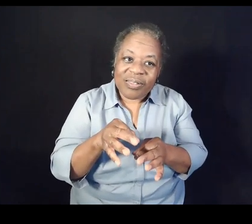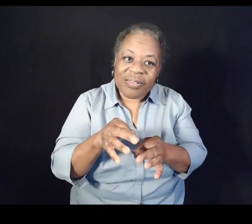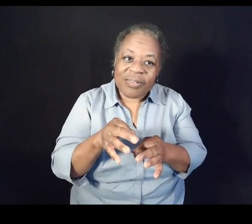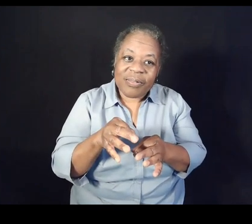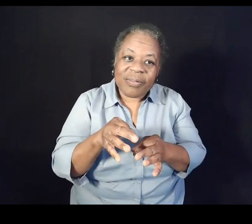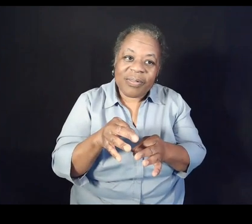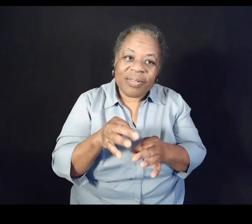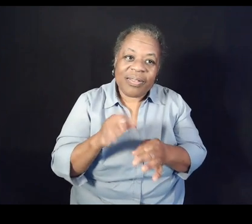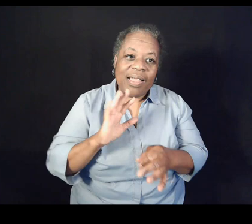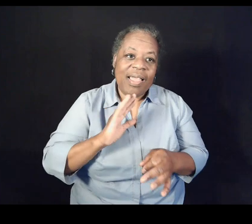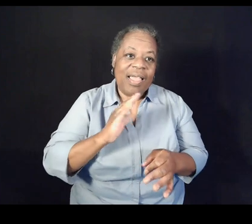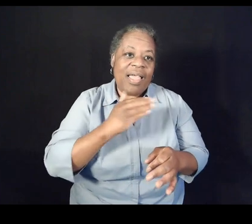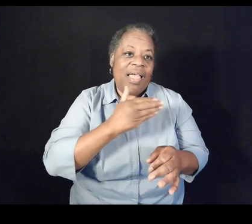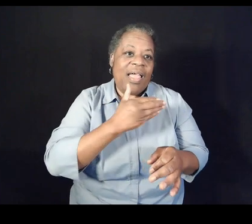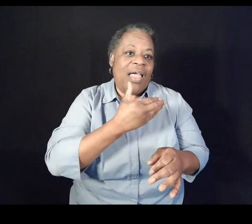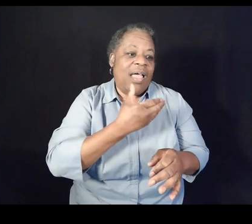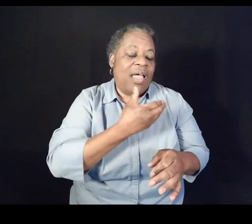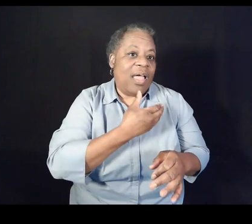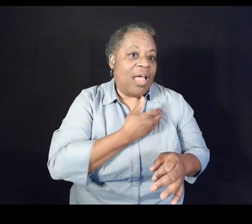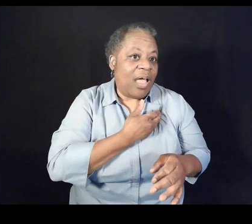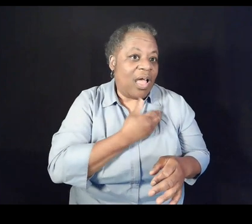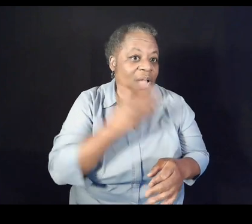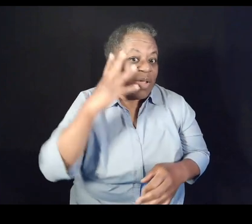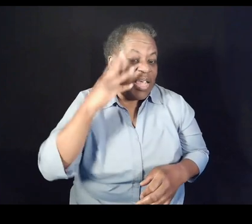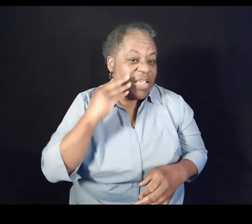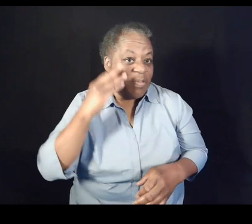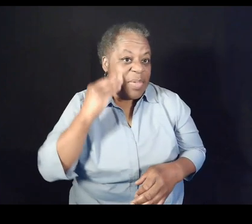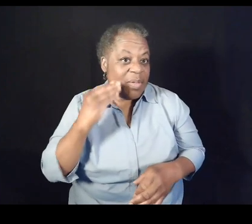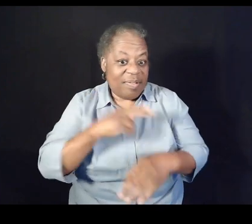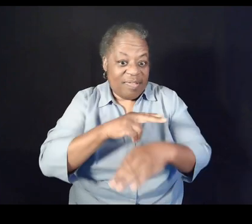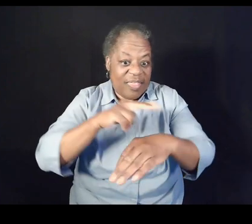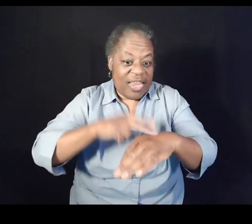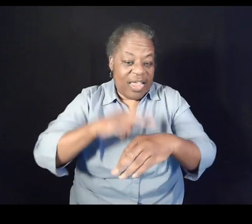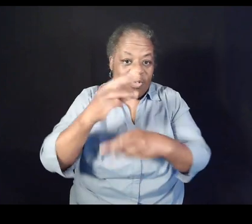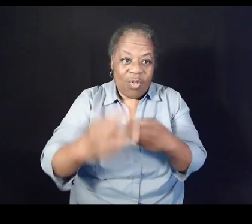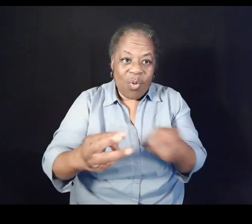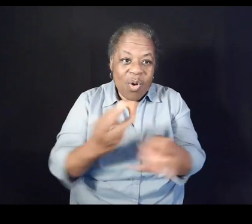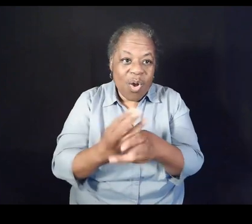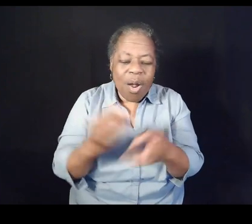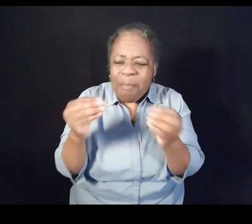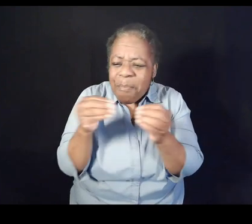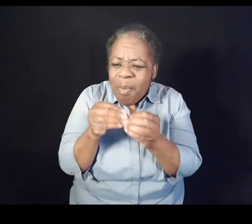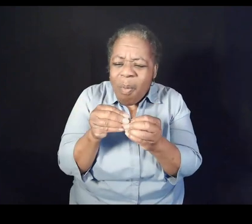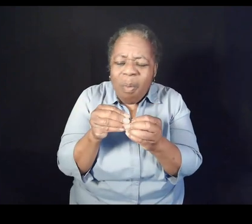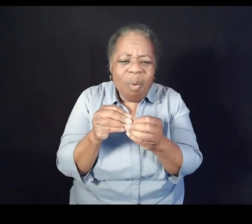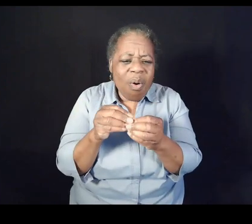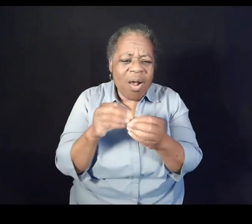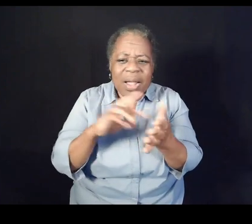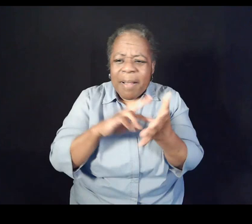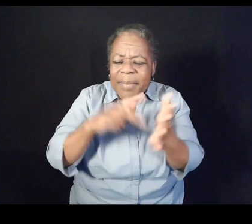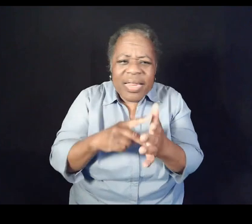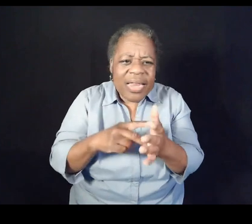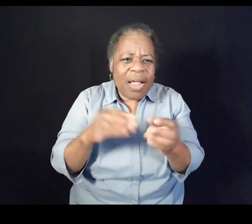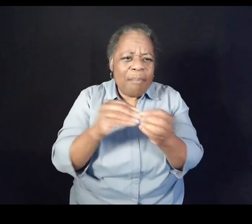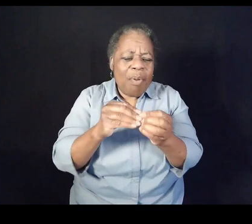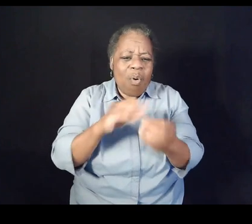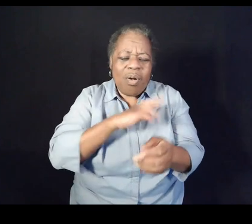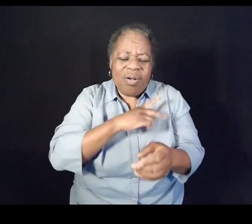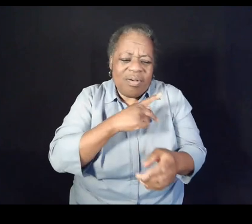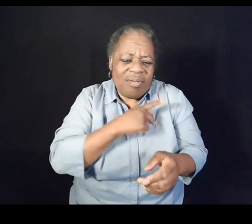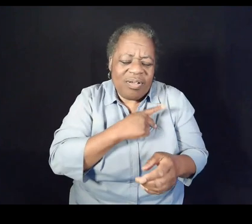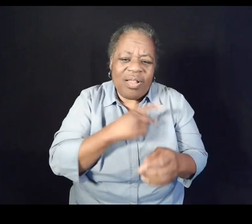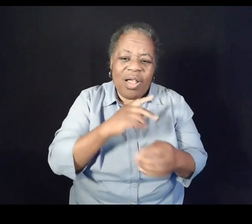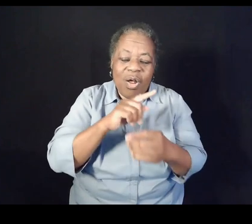our experience of the natural world all the more meaningful and all the more personal when we know the person and the